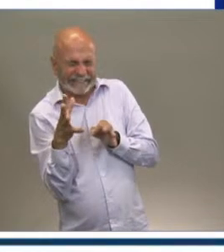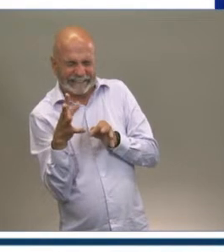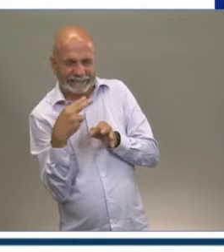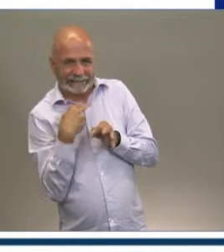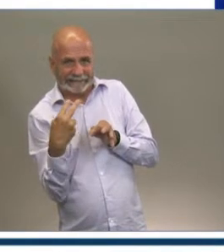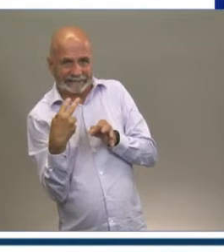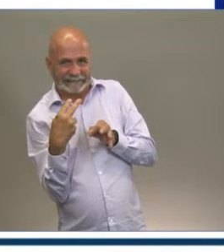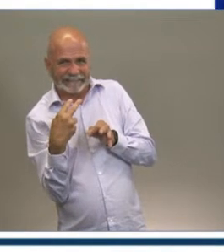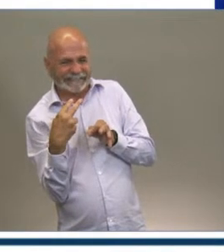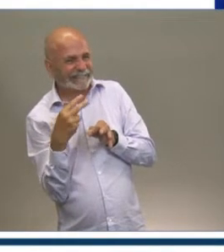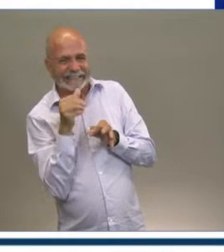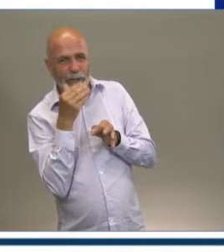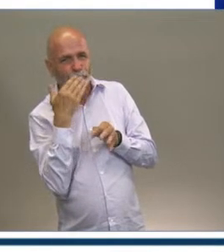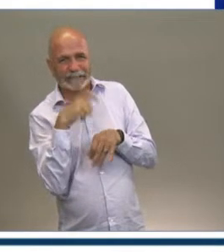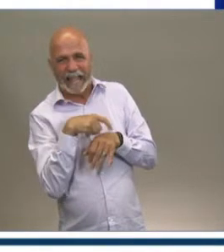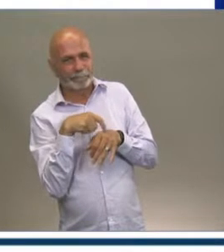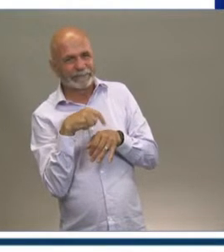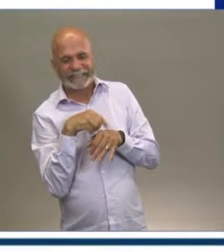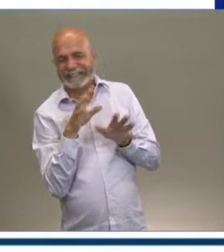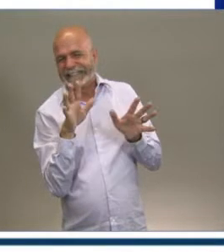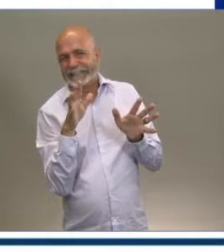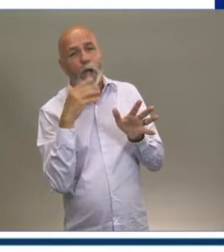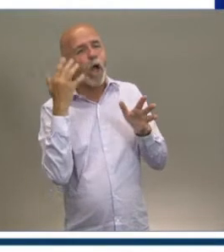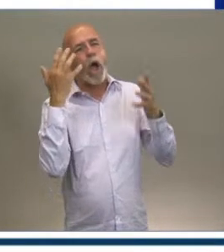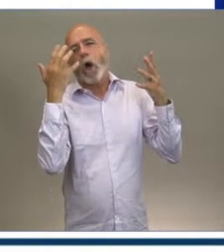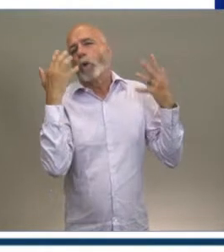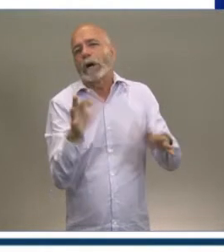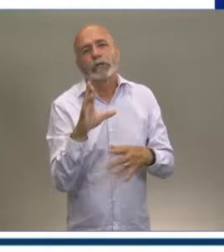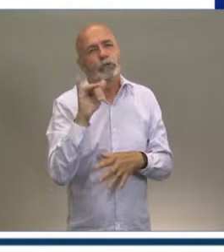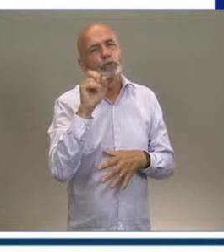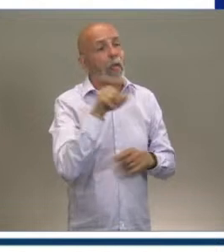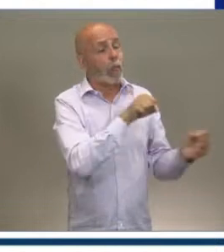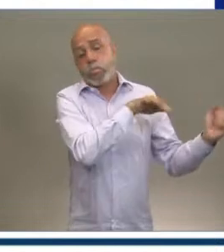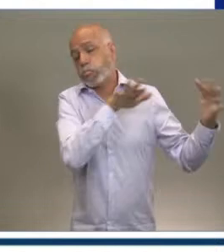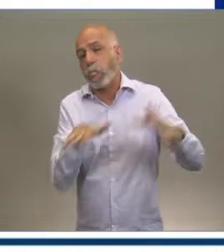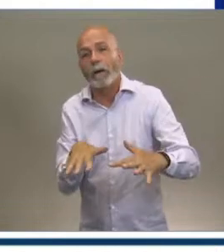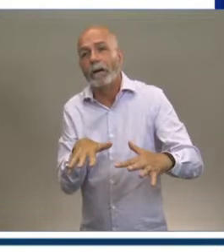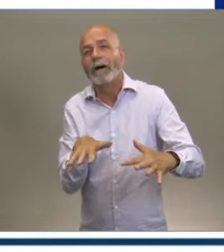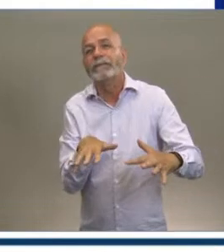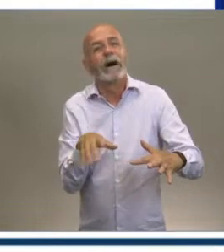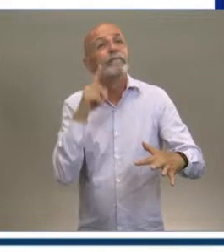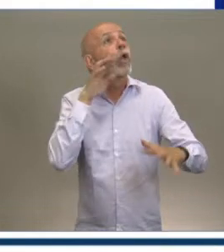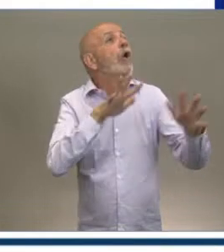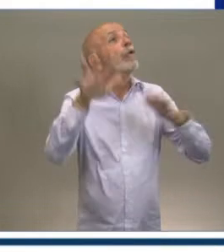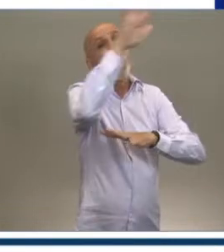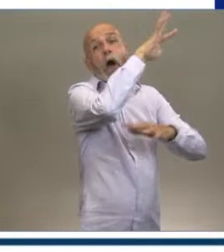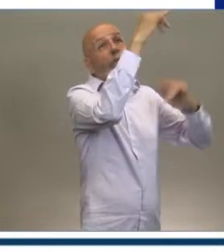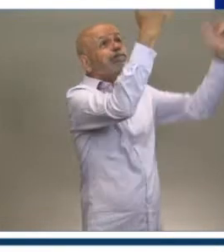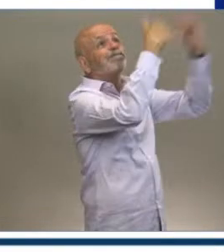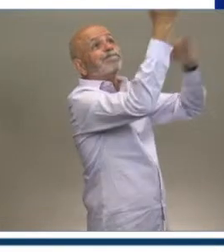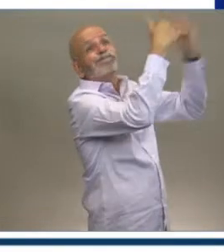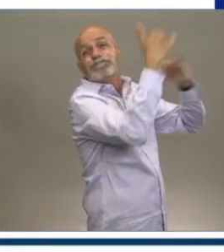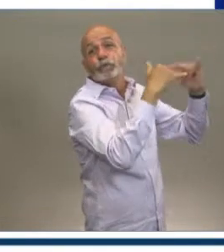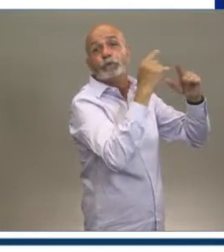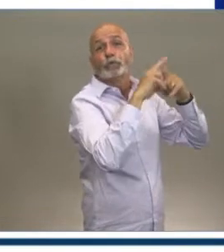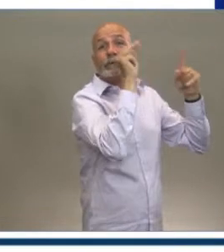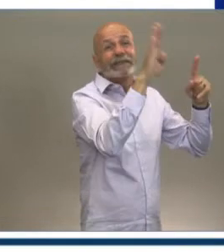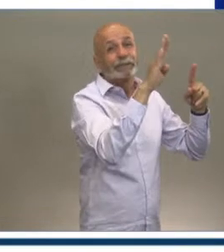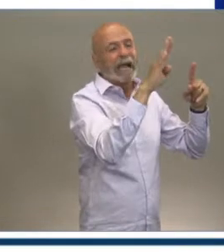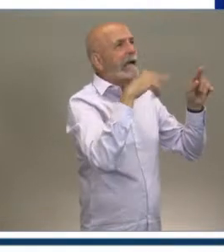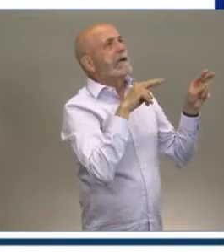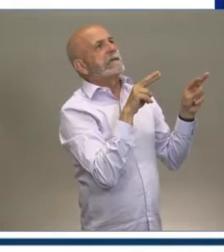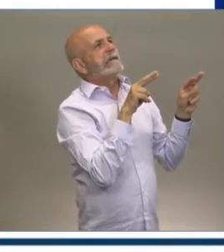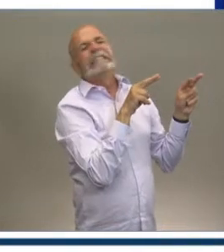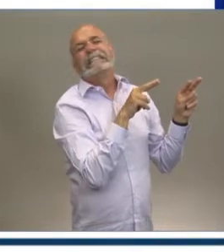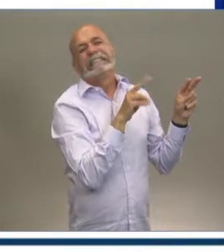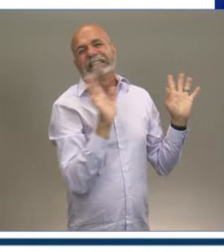to take the risk levels with all Canadians traveling in through to New Brunswick, and we just